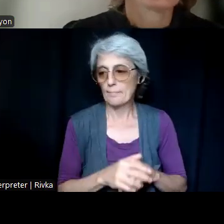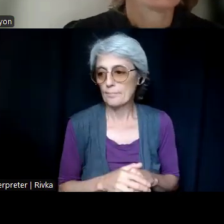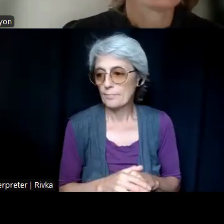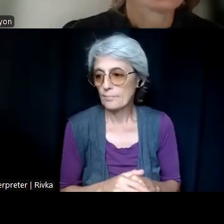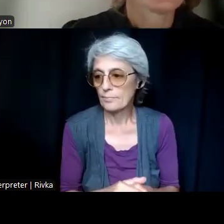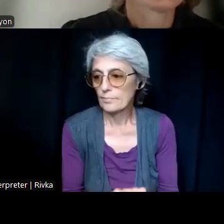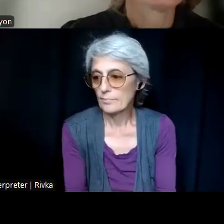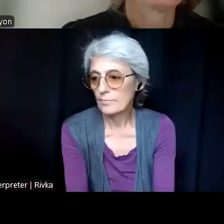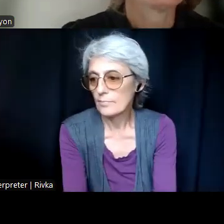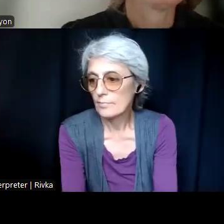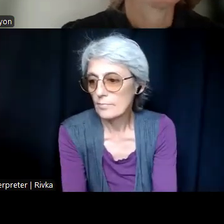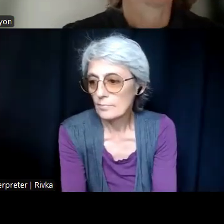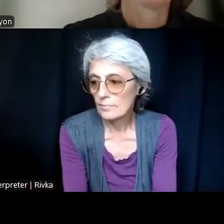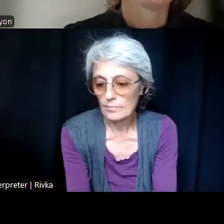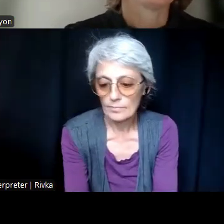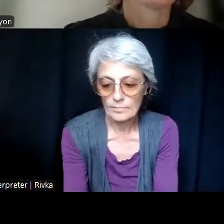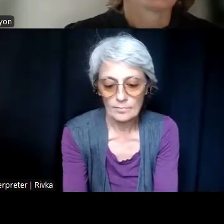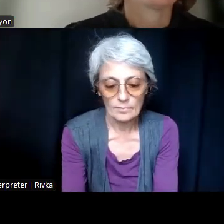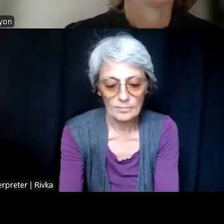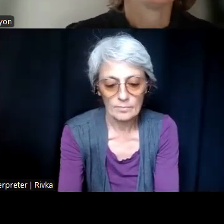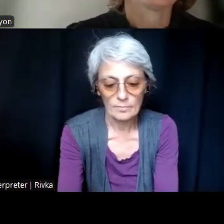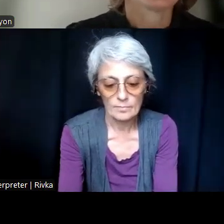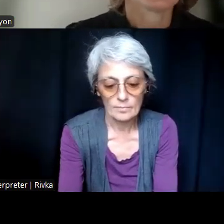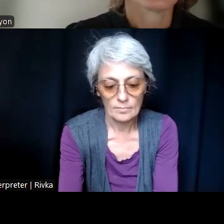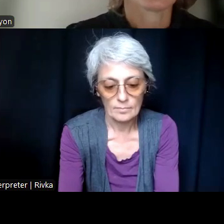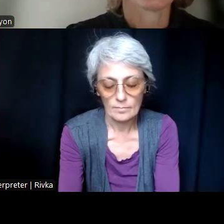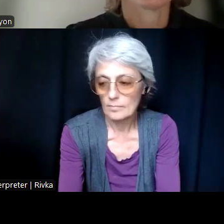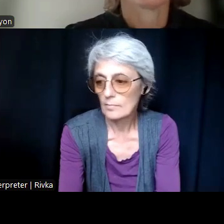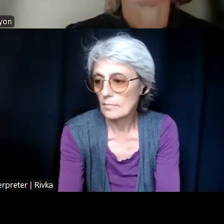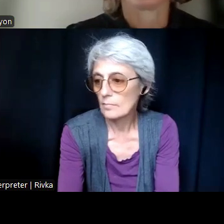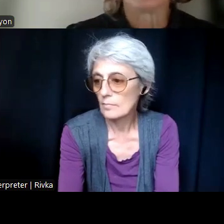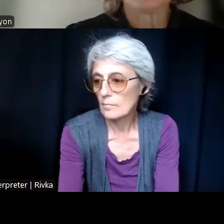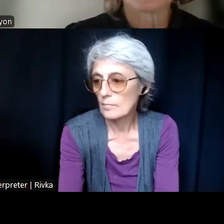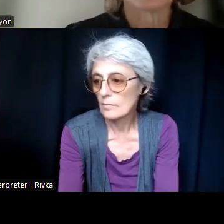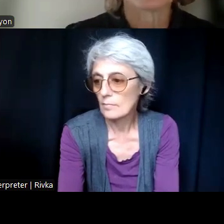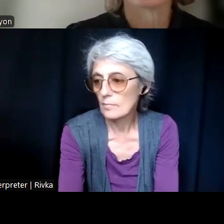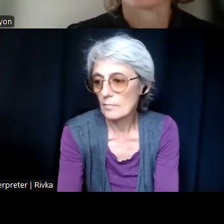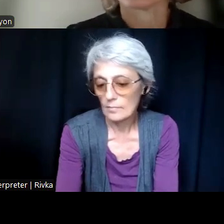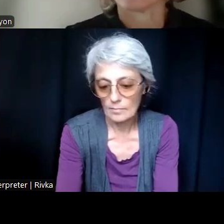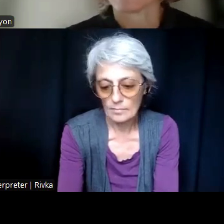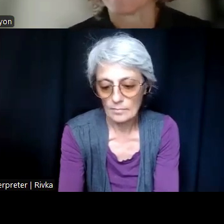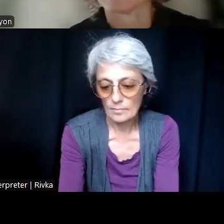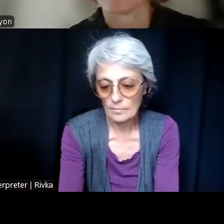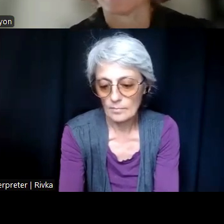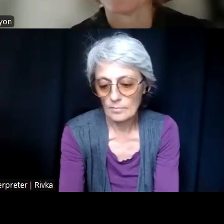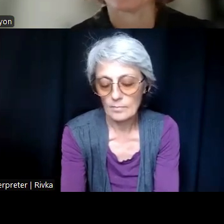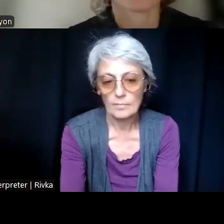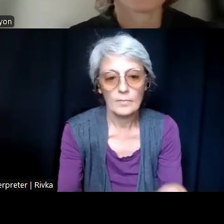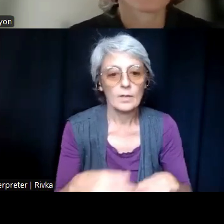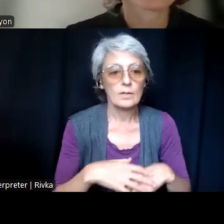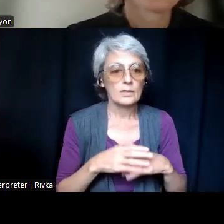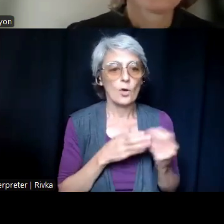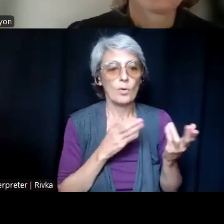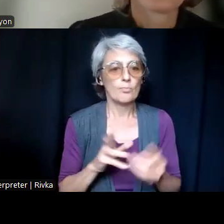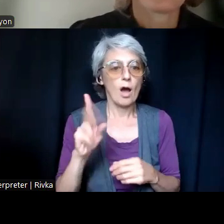Also in the first year, making sure that these new services, so we brought up many new services at the same time. So any of you who